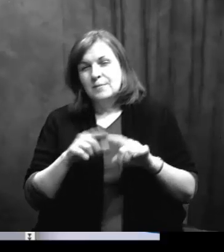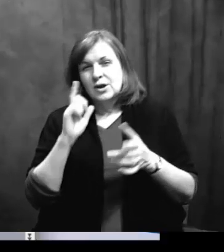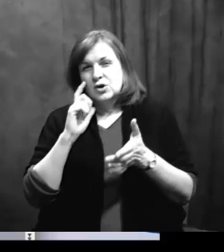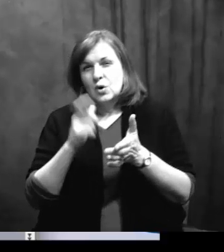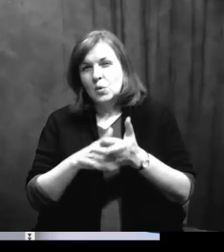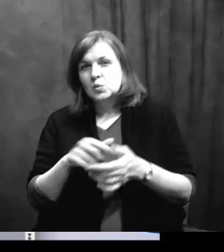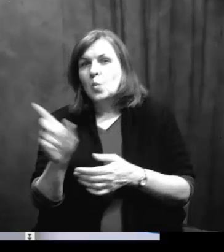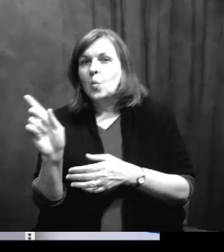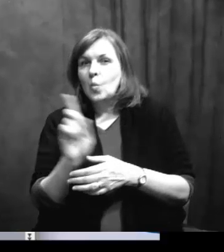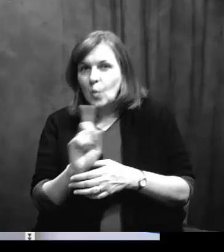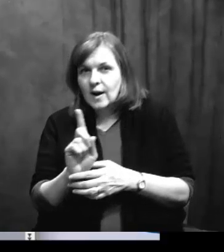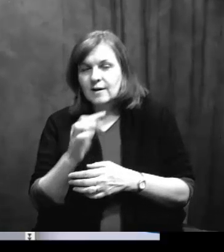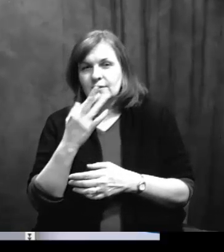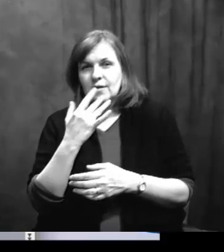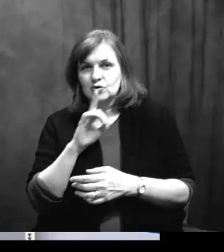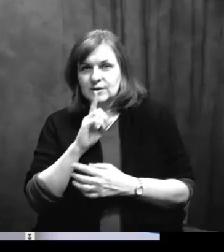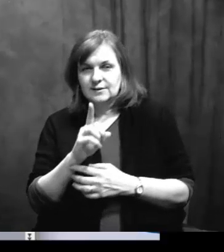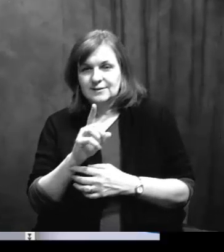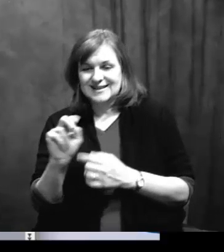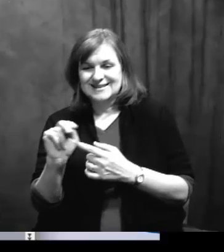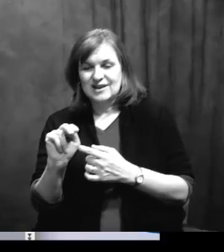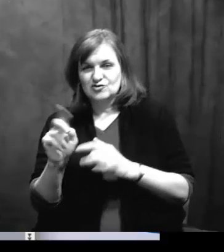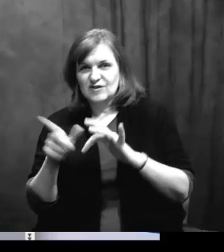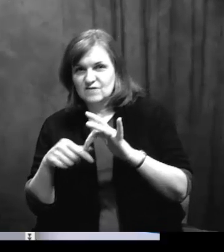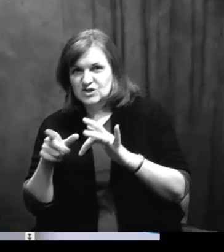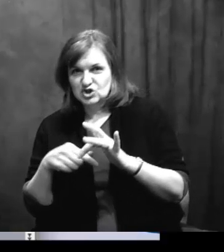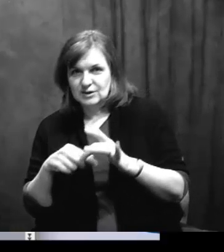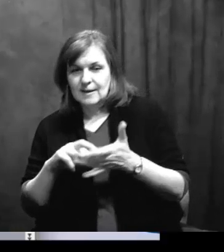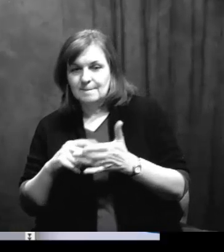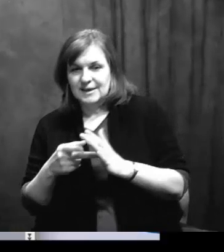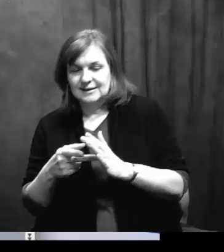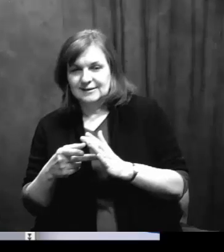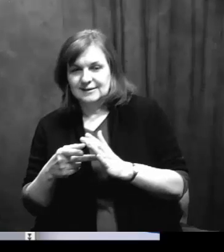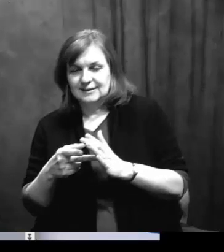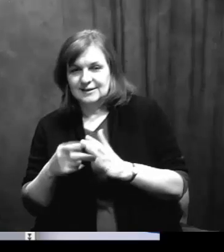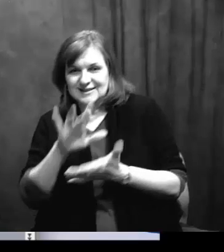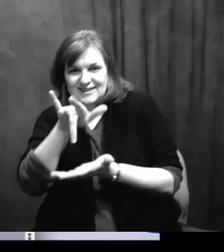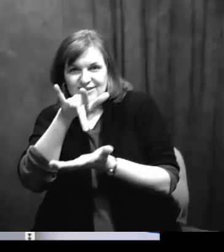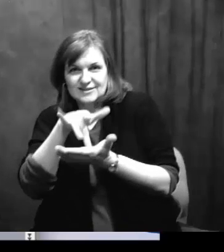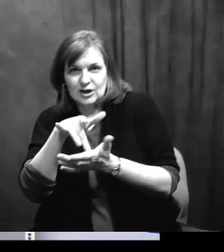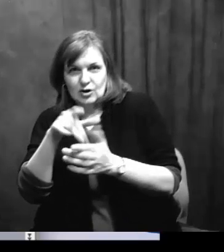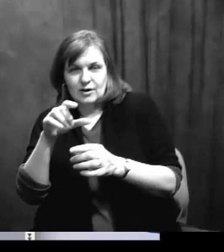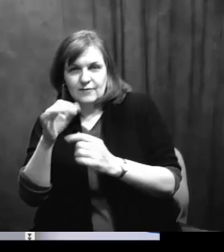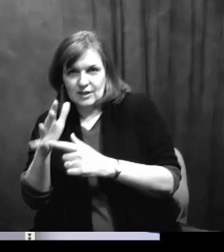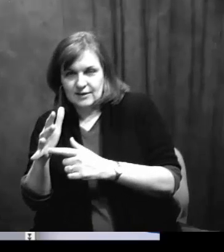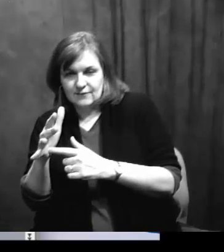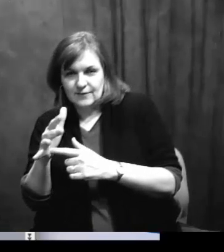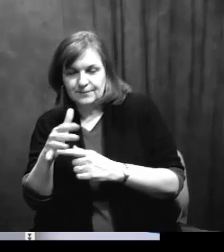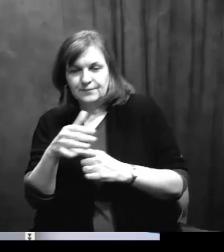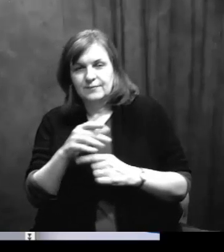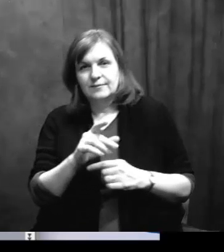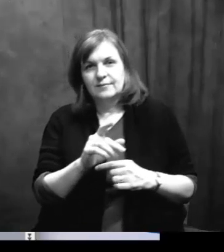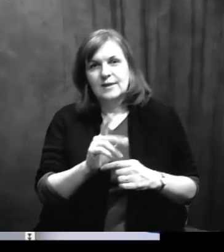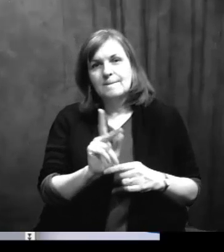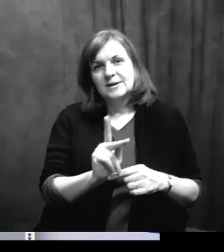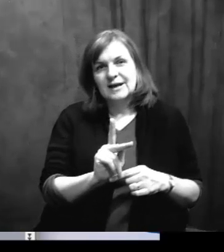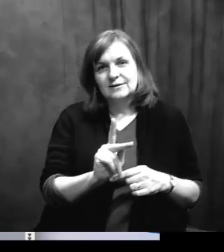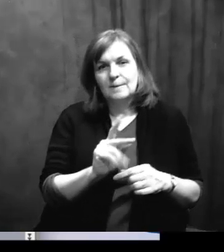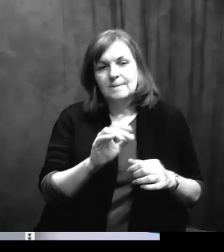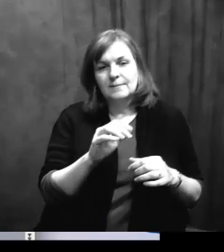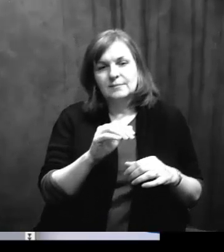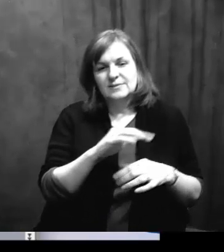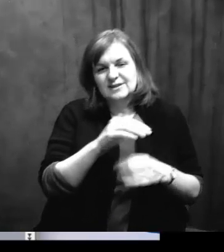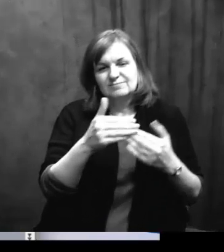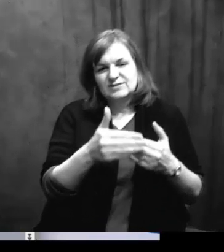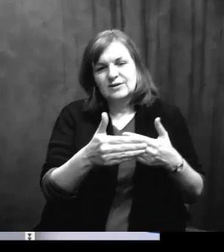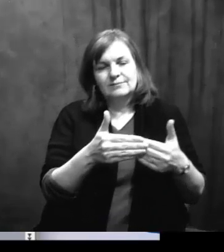in a similar color pattern, but notice where it's located. Nitrogen deficiency tends to be towards the center of the leaf,